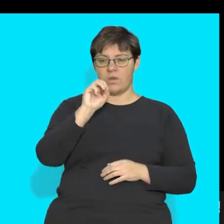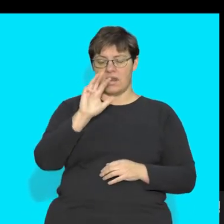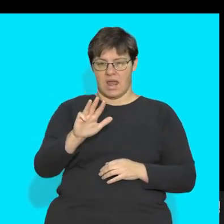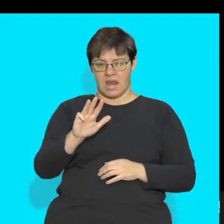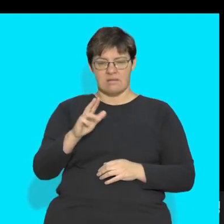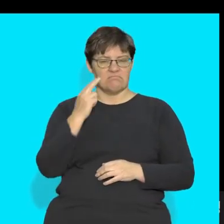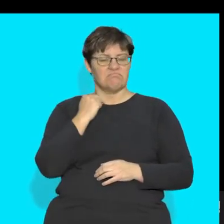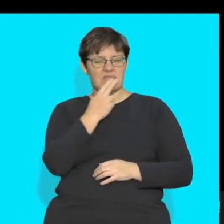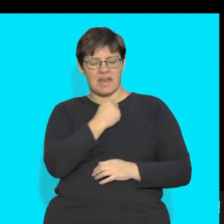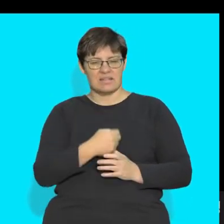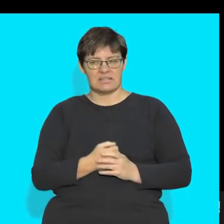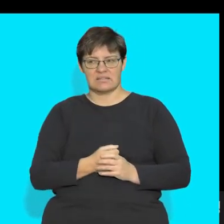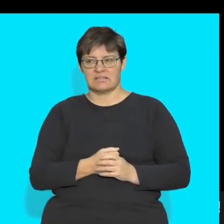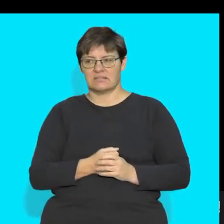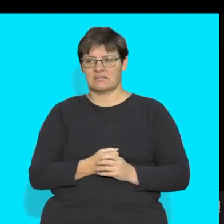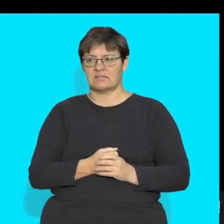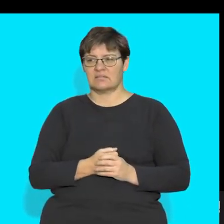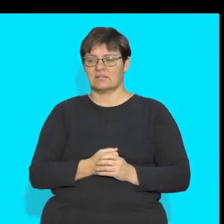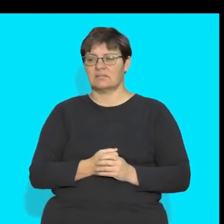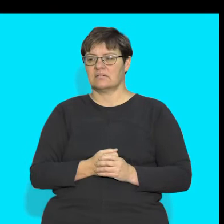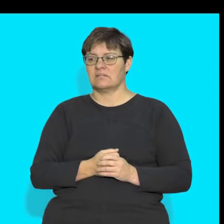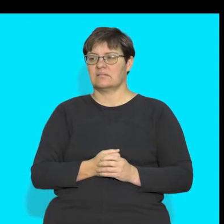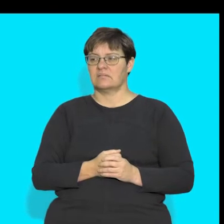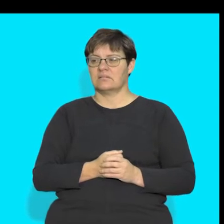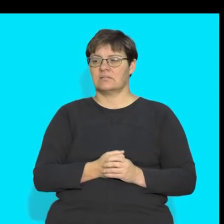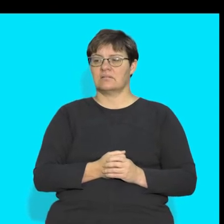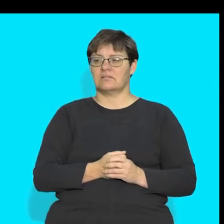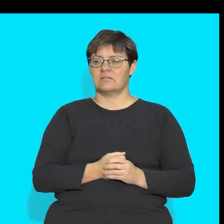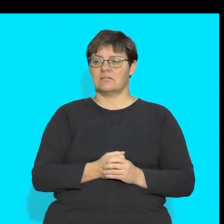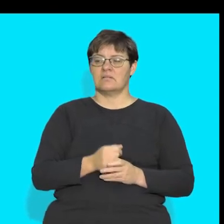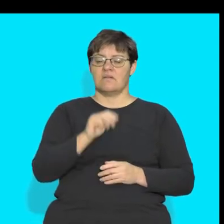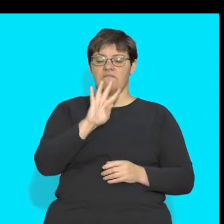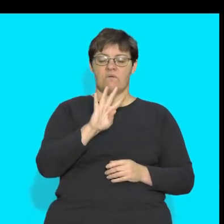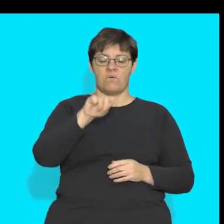is actually quite nice. So this gives me